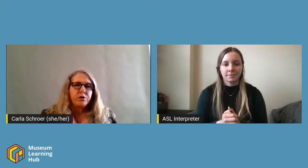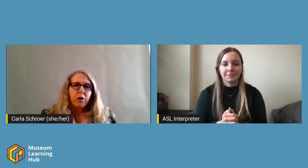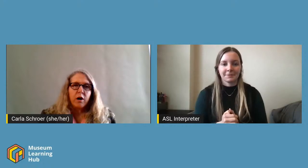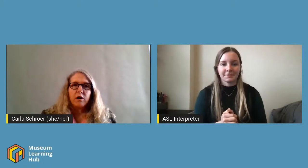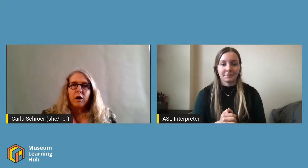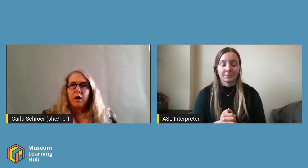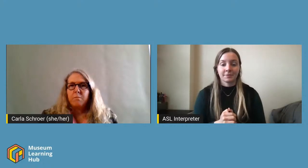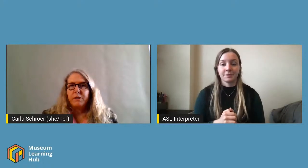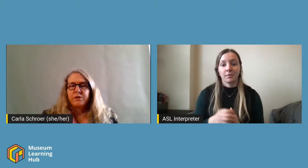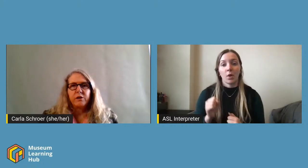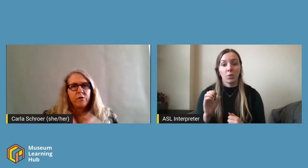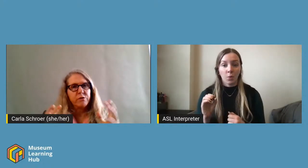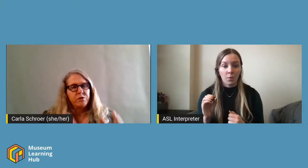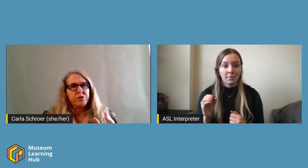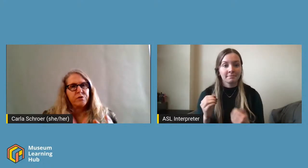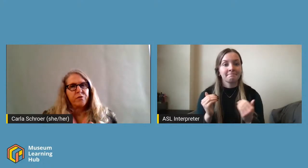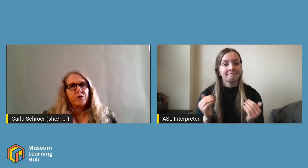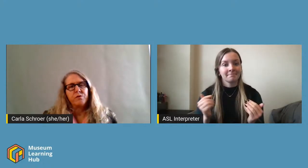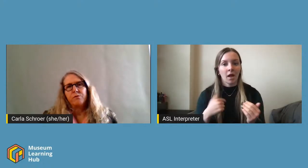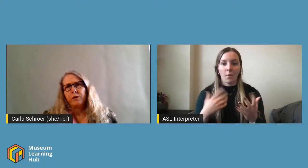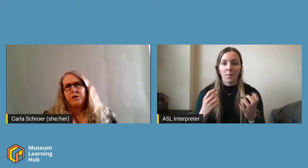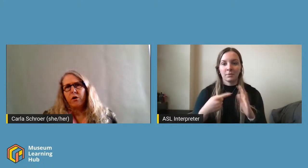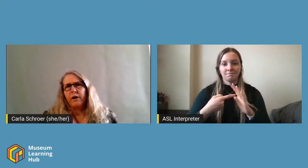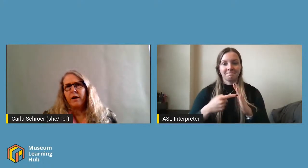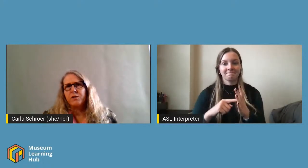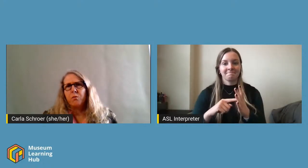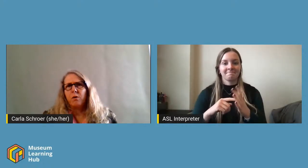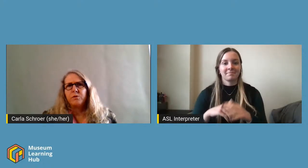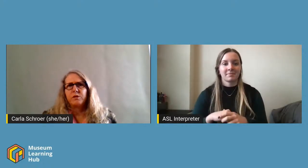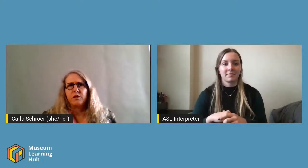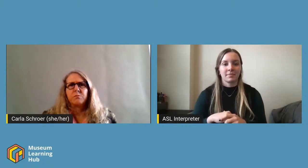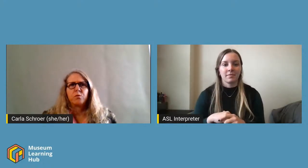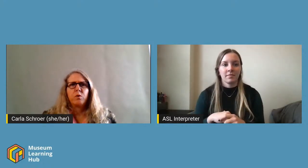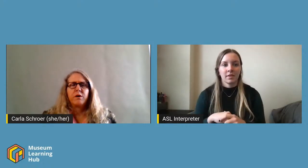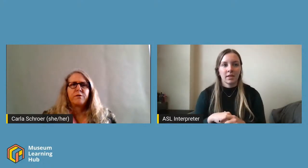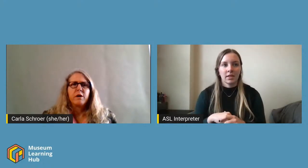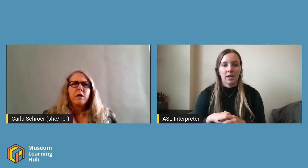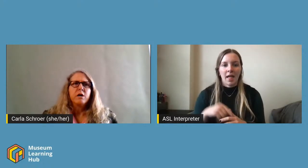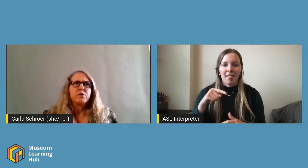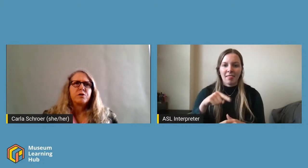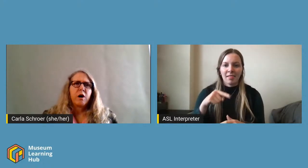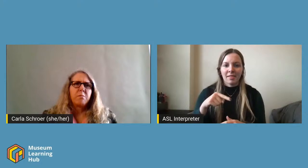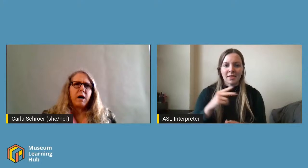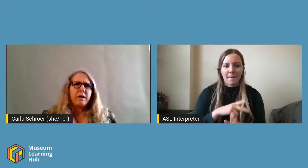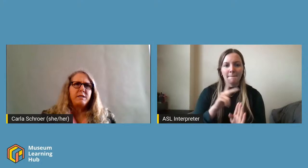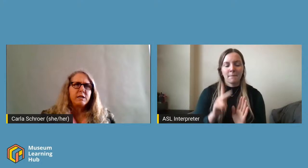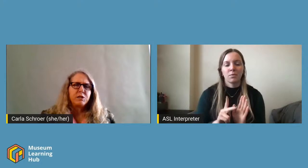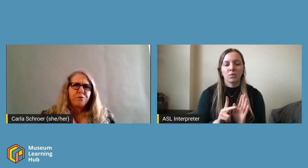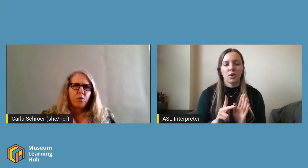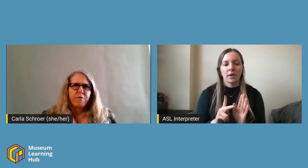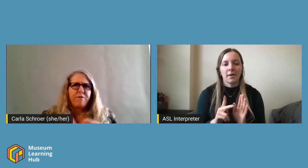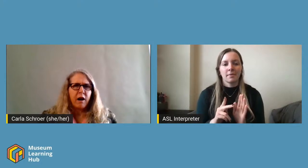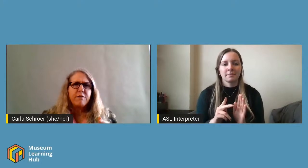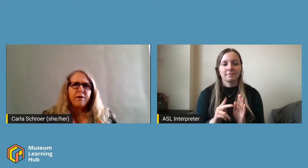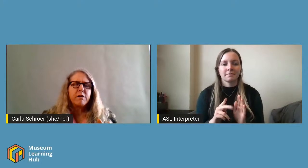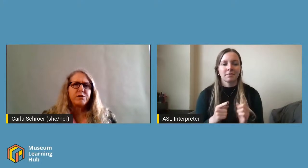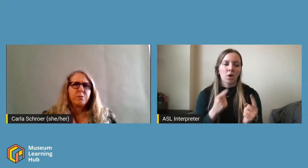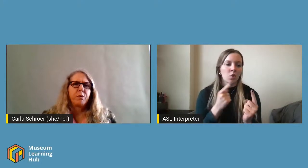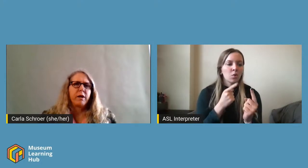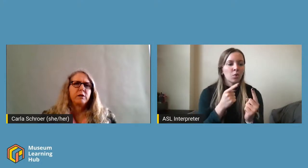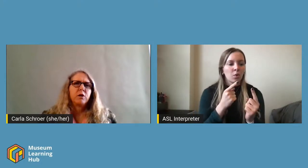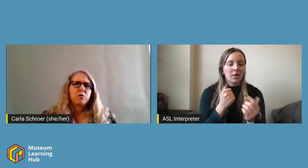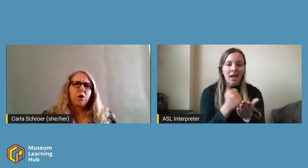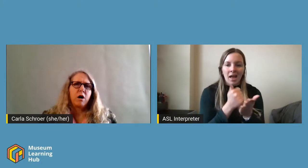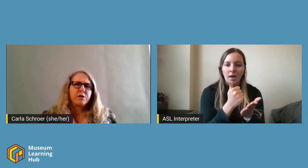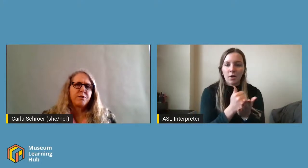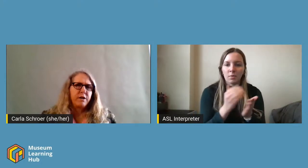want to start, because I know this is first really targeted at small museums, with some ideas for very, very